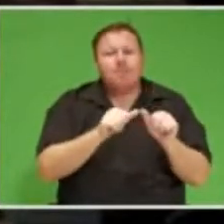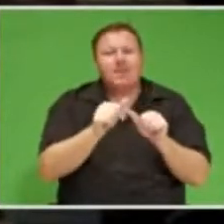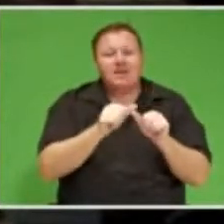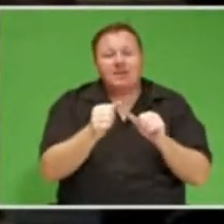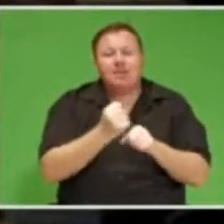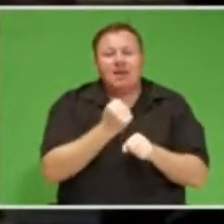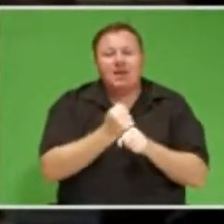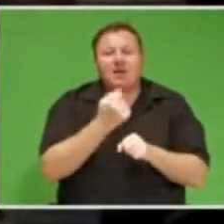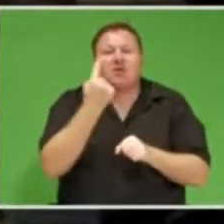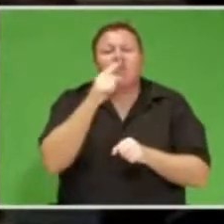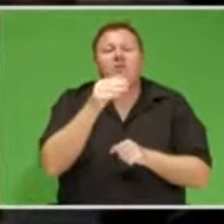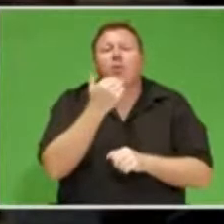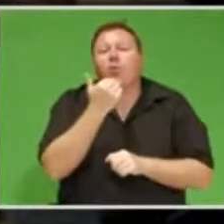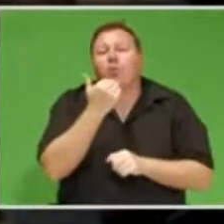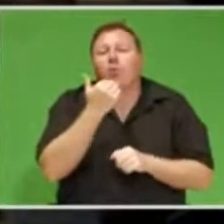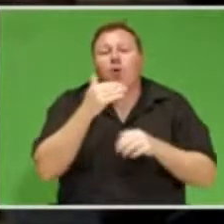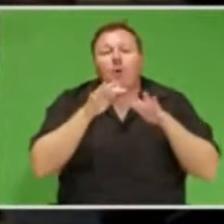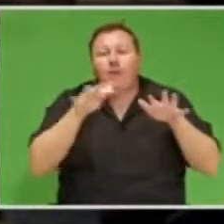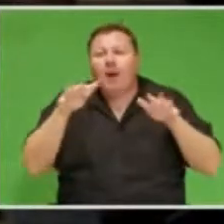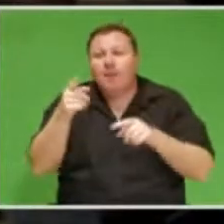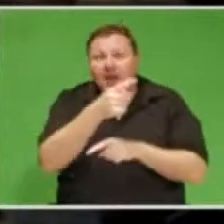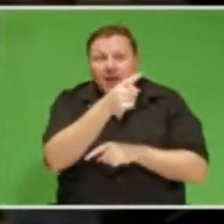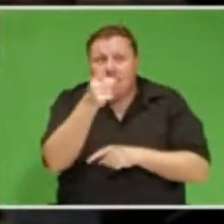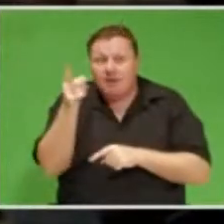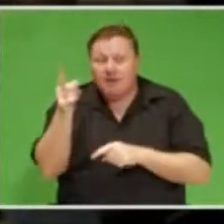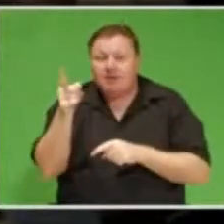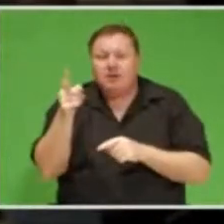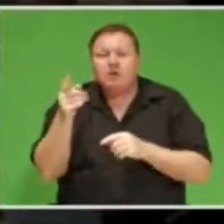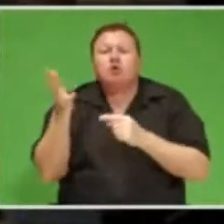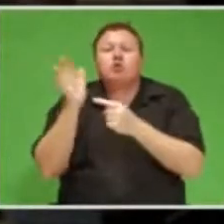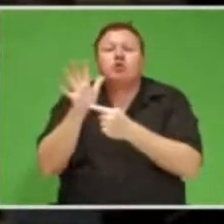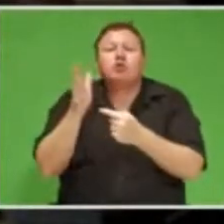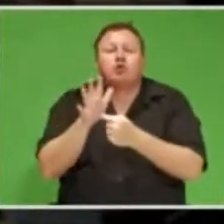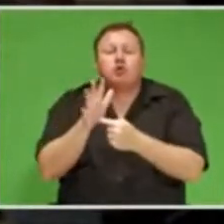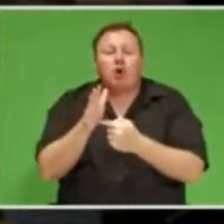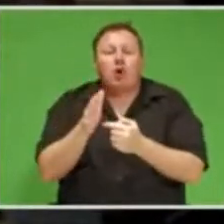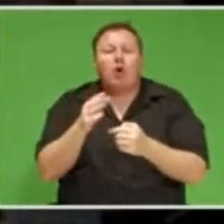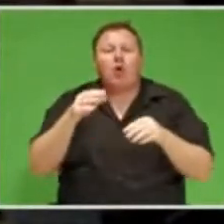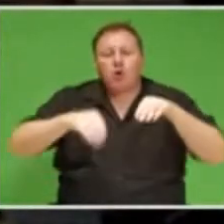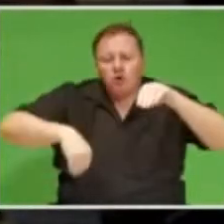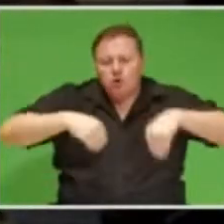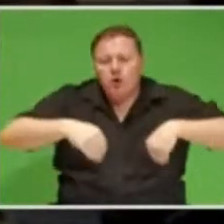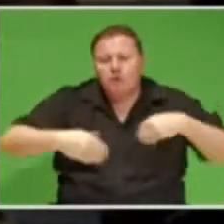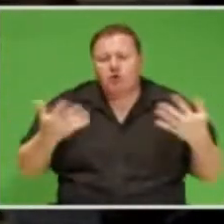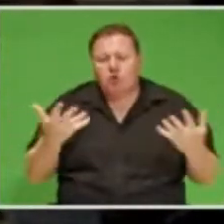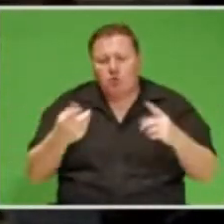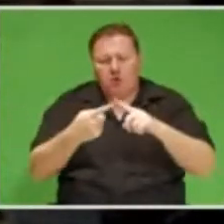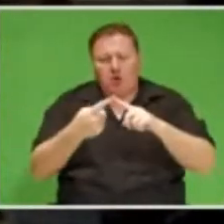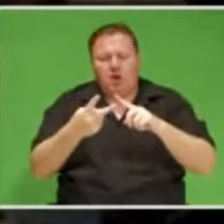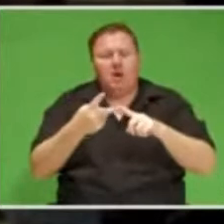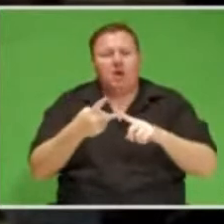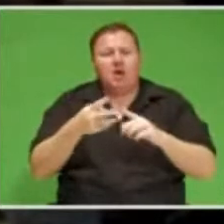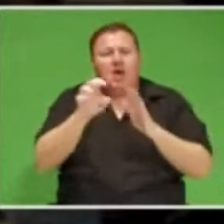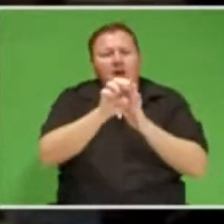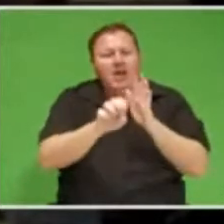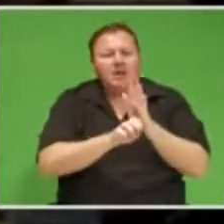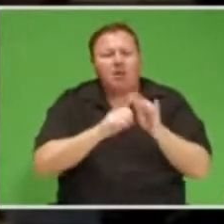servants that expose maladministration, corruption, and unethical